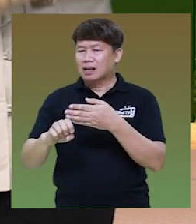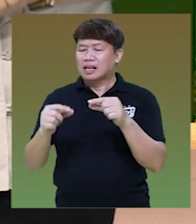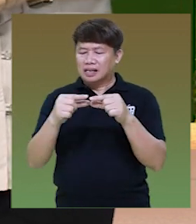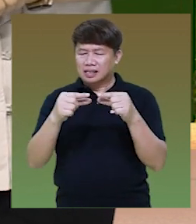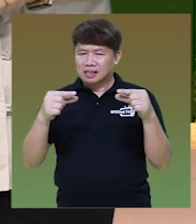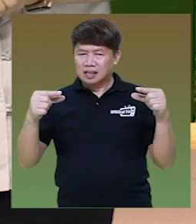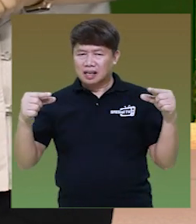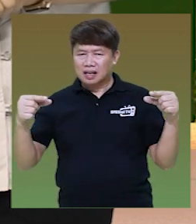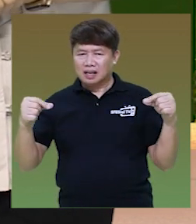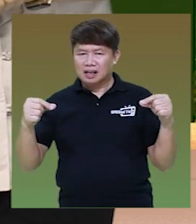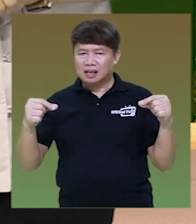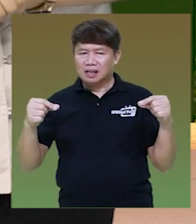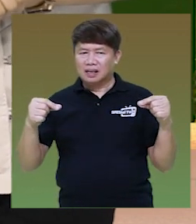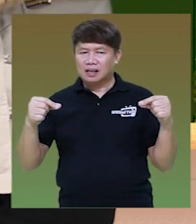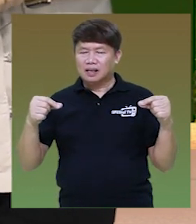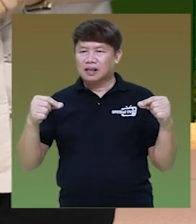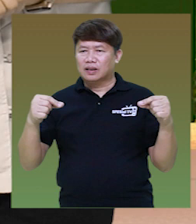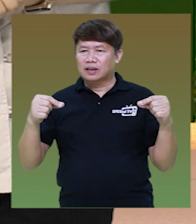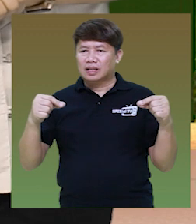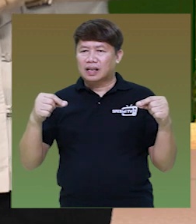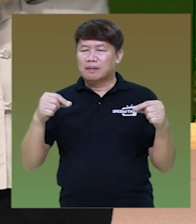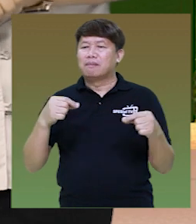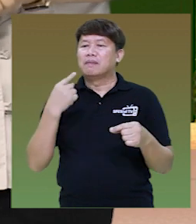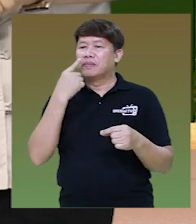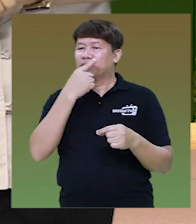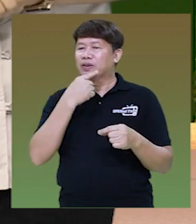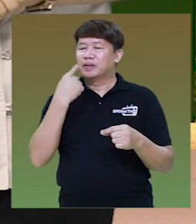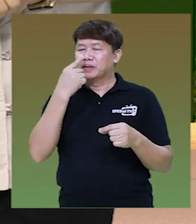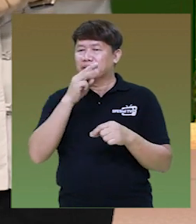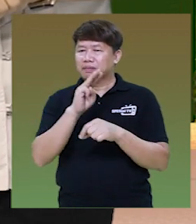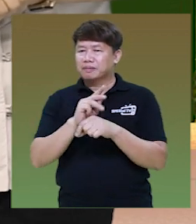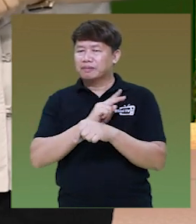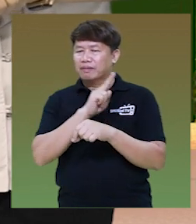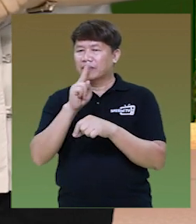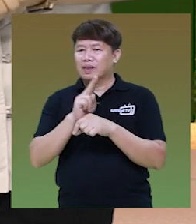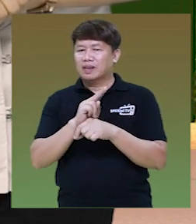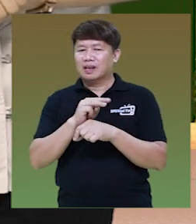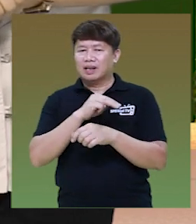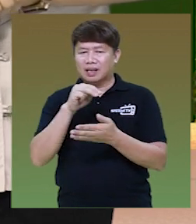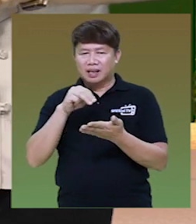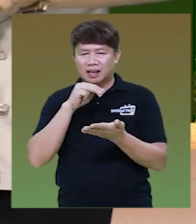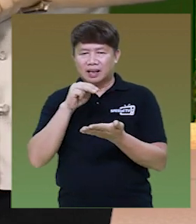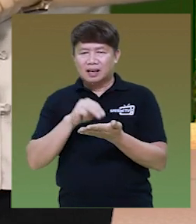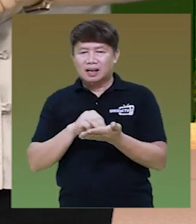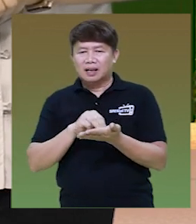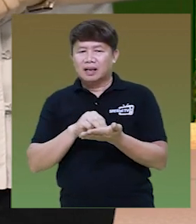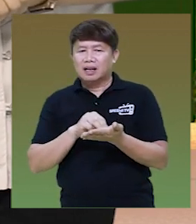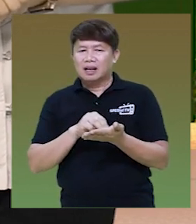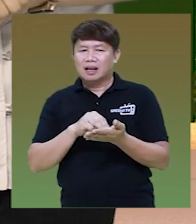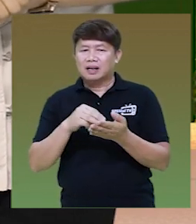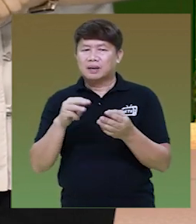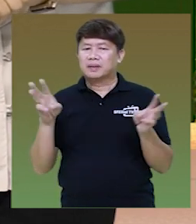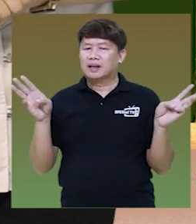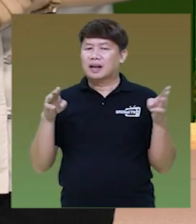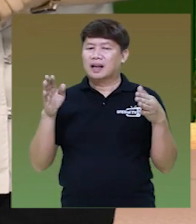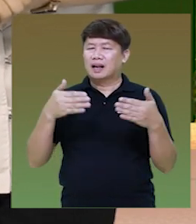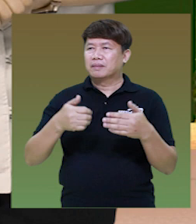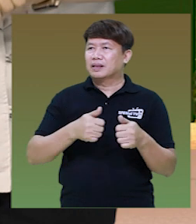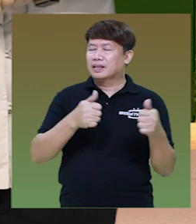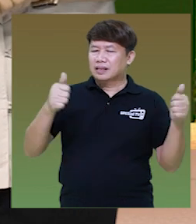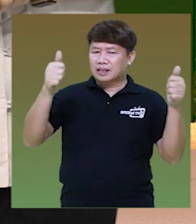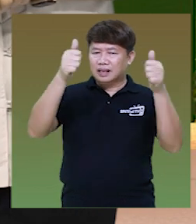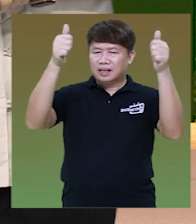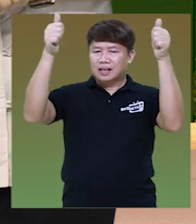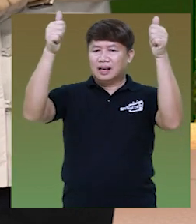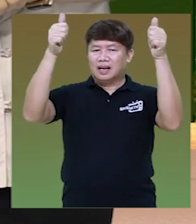strong stick. You take the middle in your mouth. Then we will fly up in the air with you and carry you